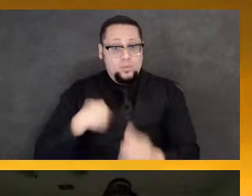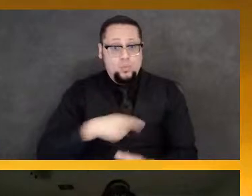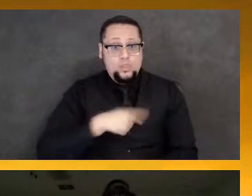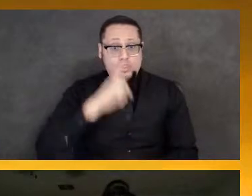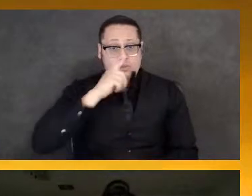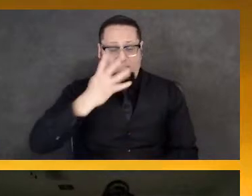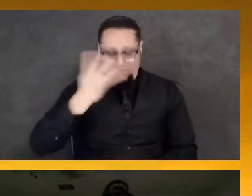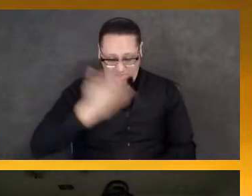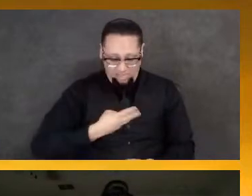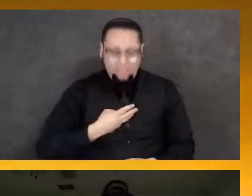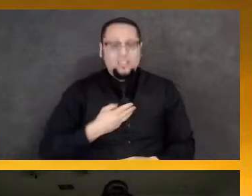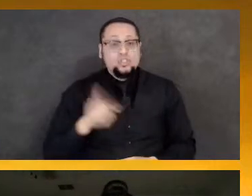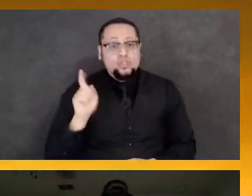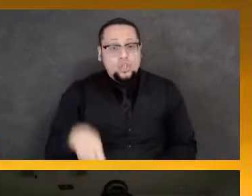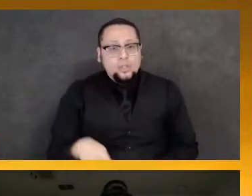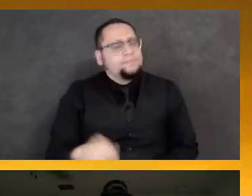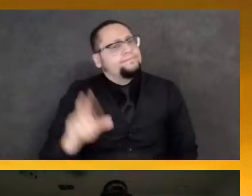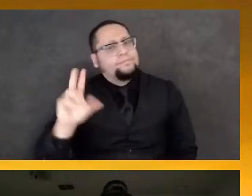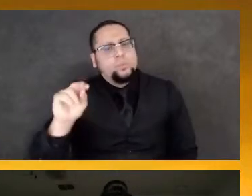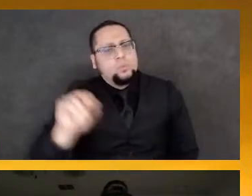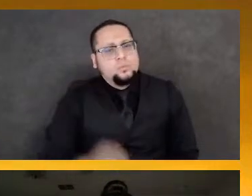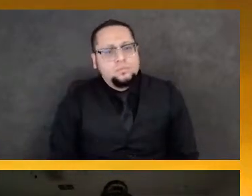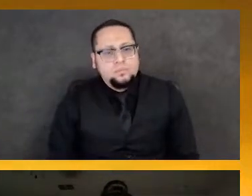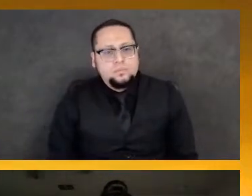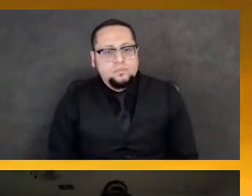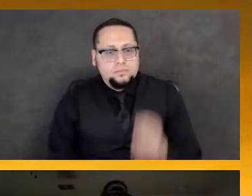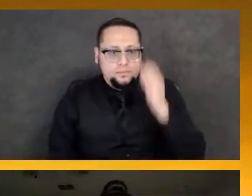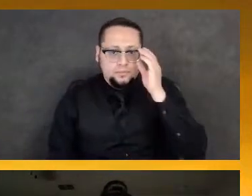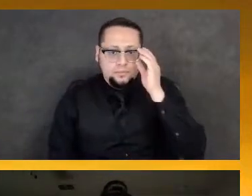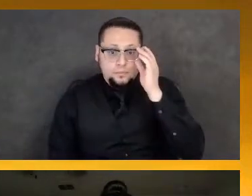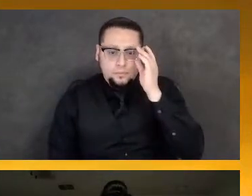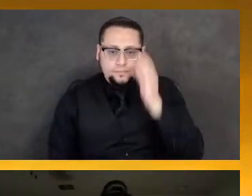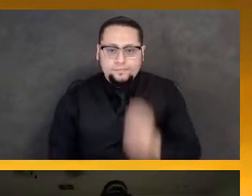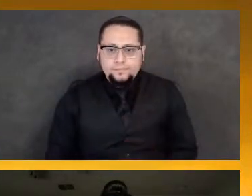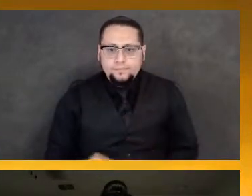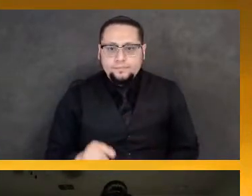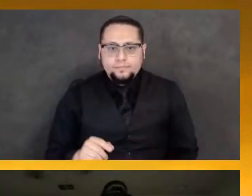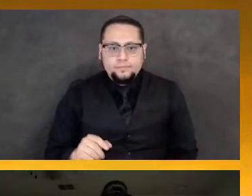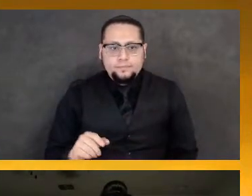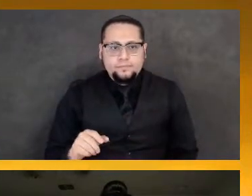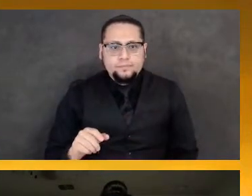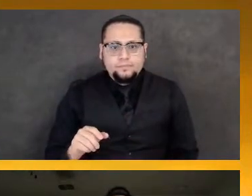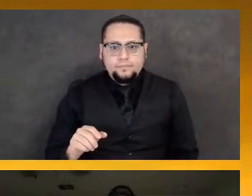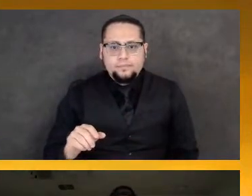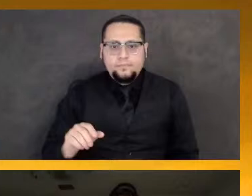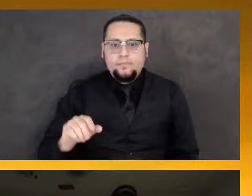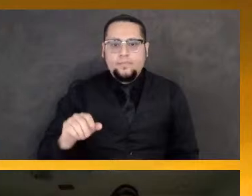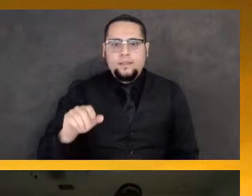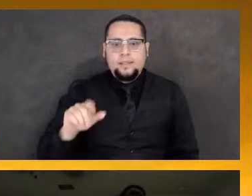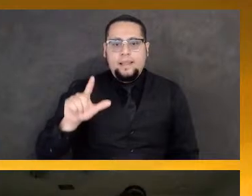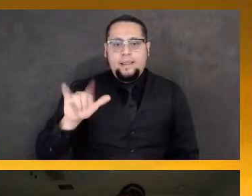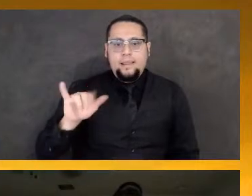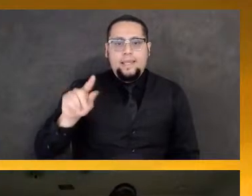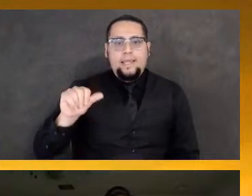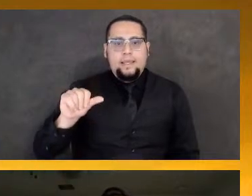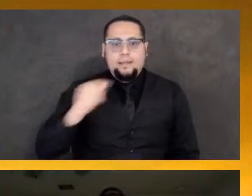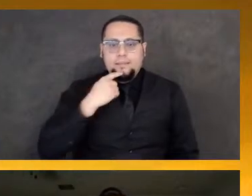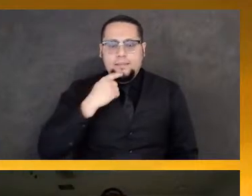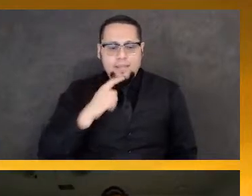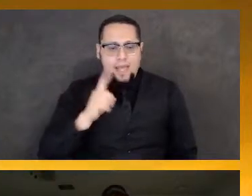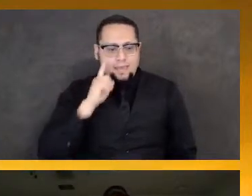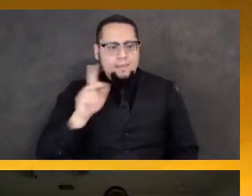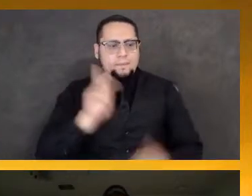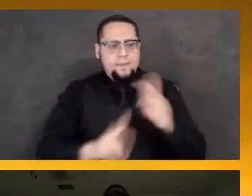I think part of it too is getting people to recognize their own indigeneity, their own roots. They may not have